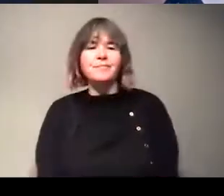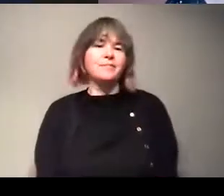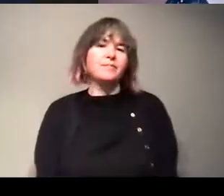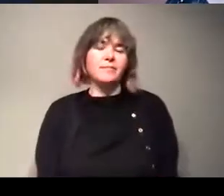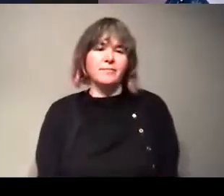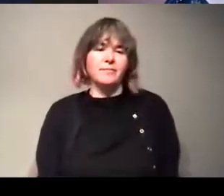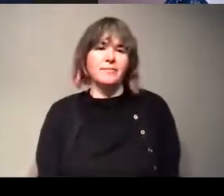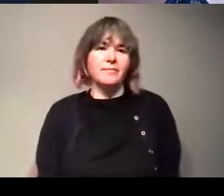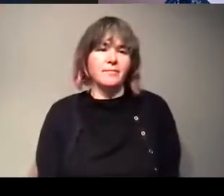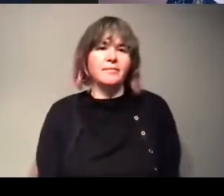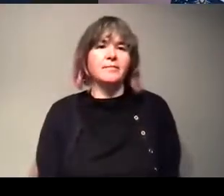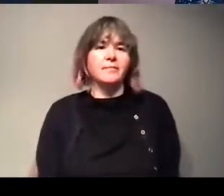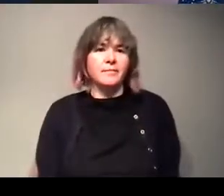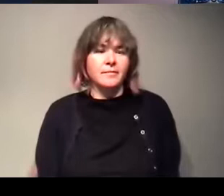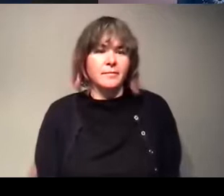Yeah. Okay, so